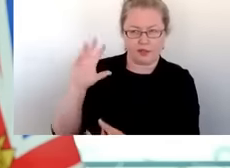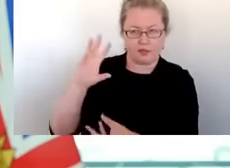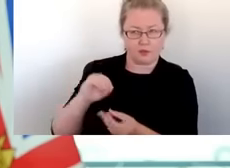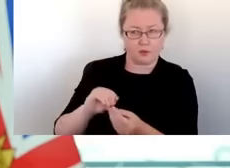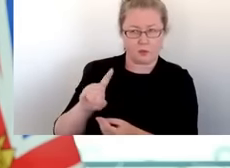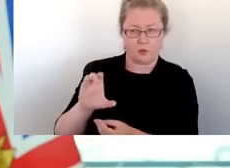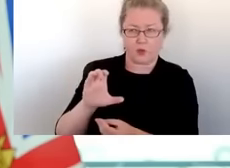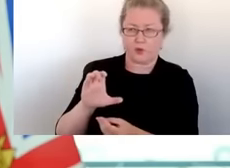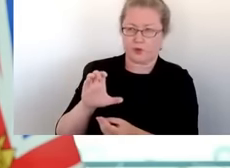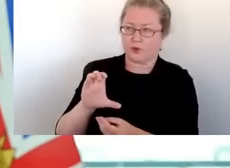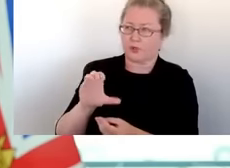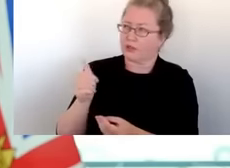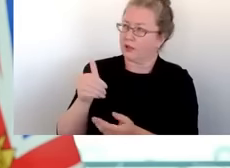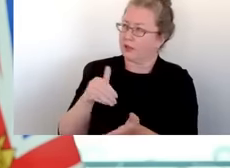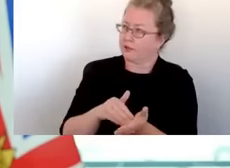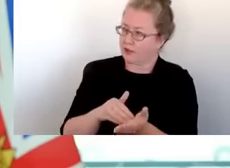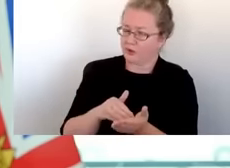which is about